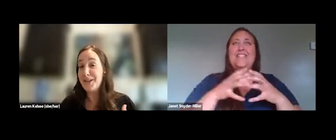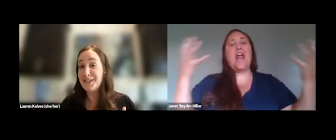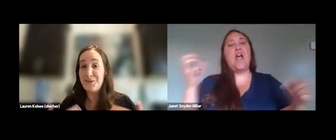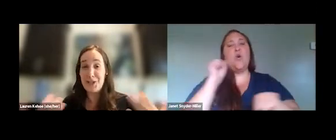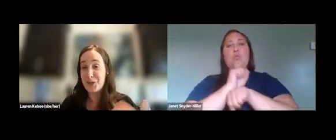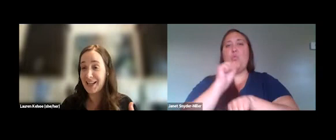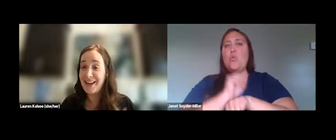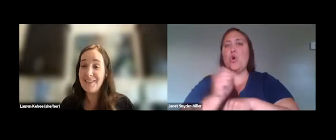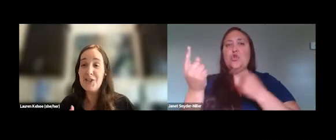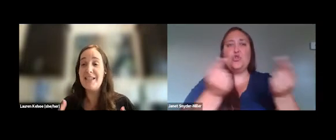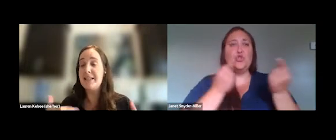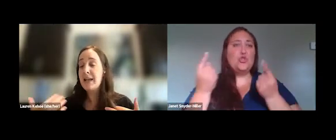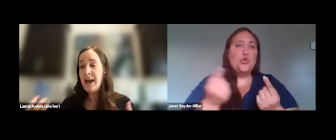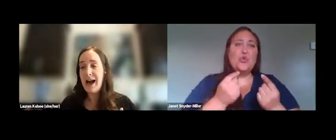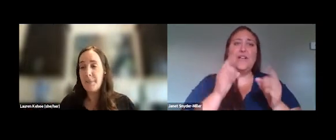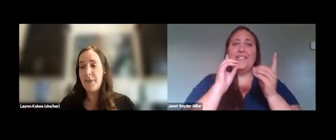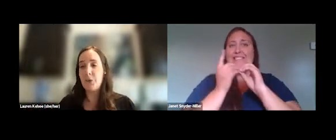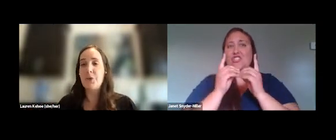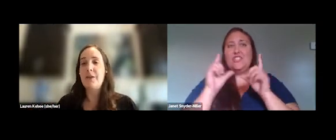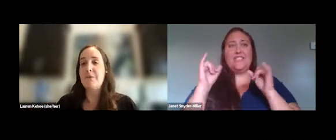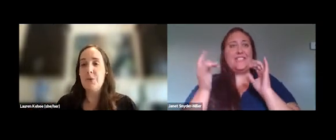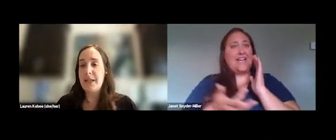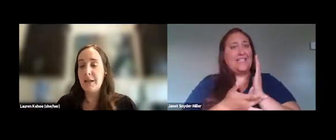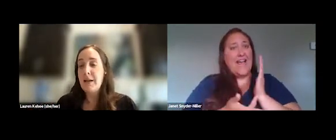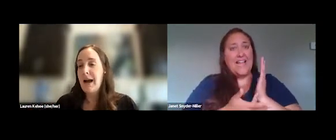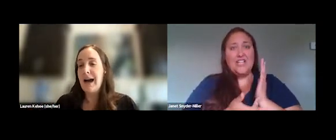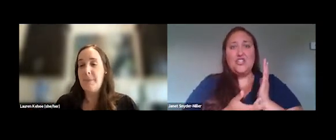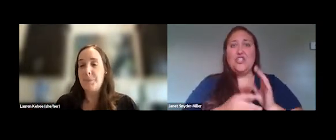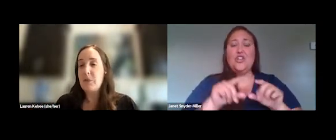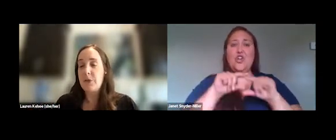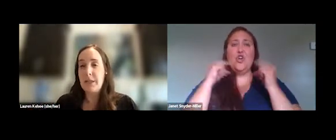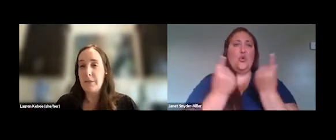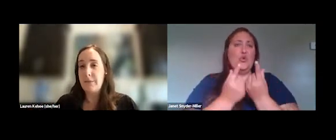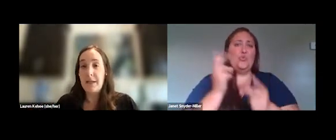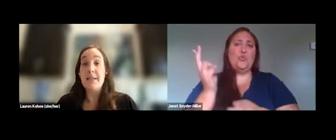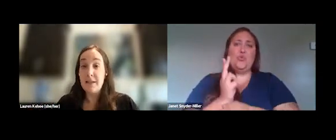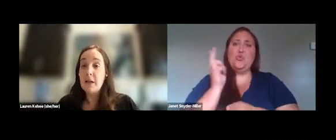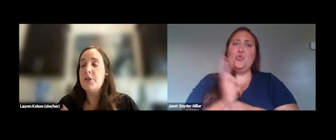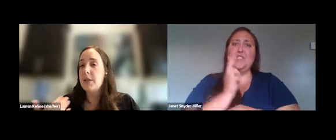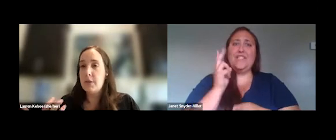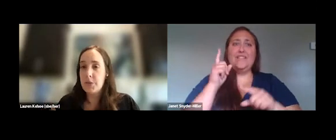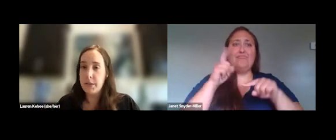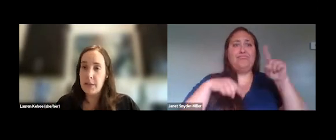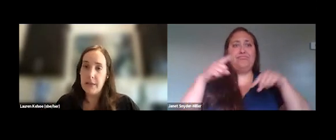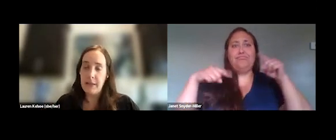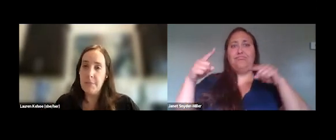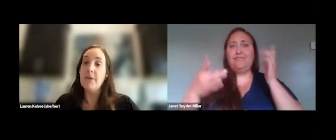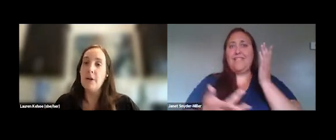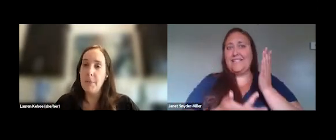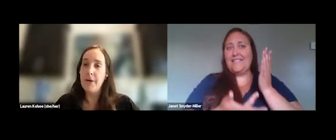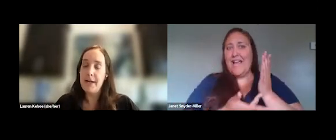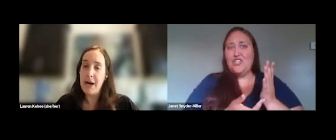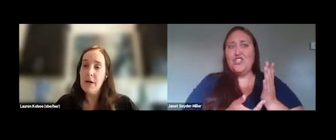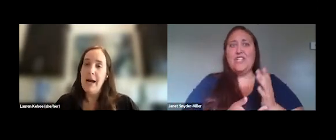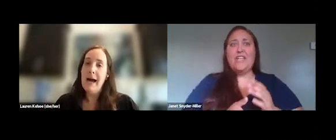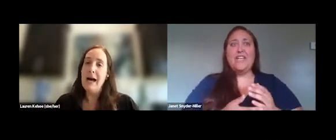of advent of digital technologies and the growth of using various technology, there's really kind of like a pivotal